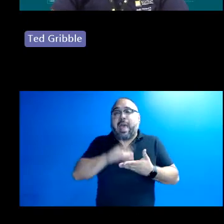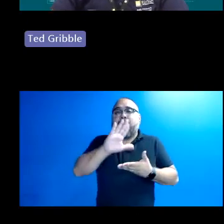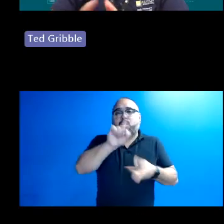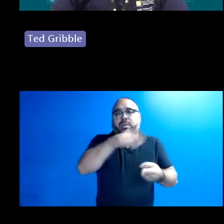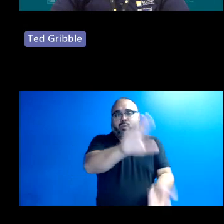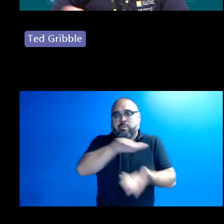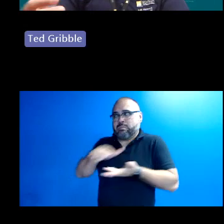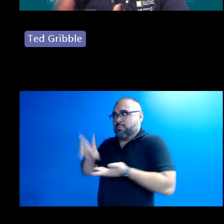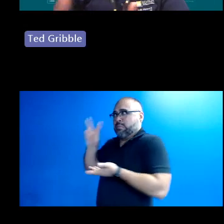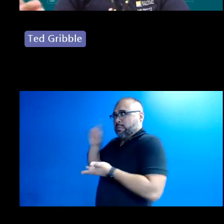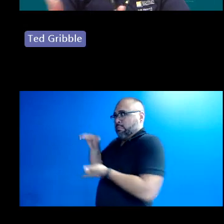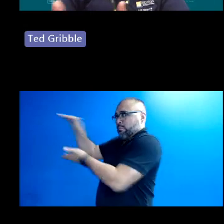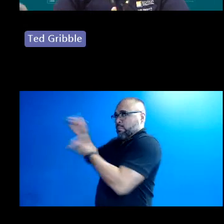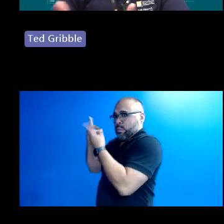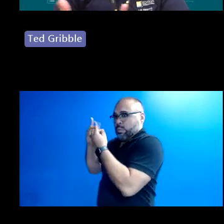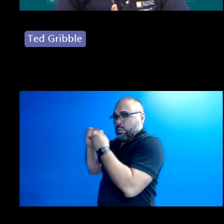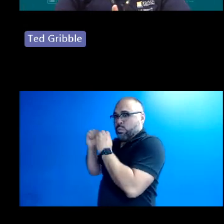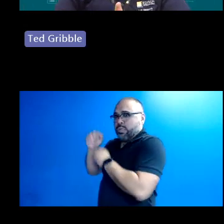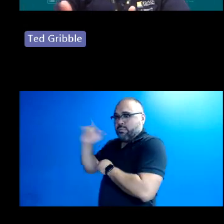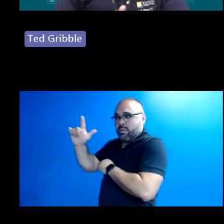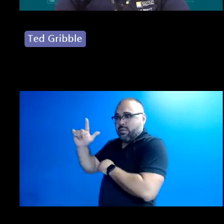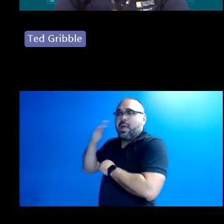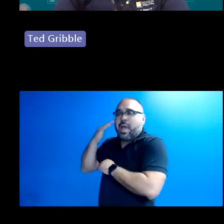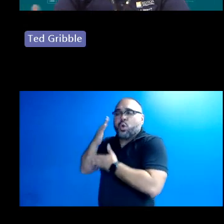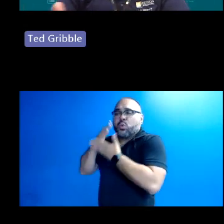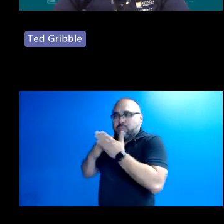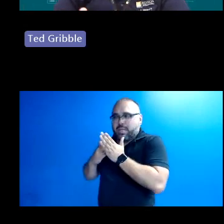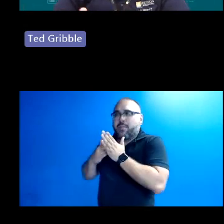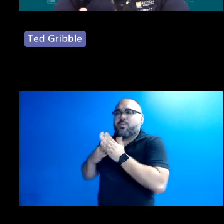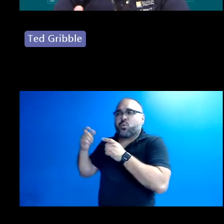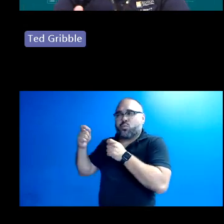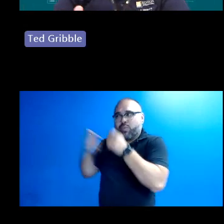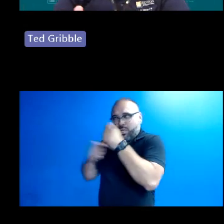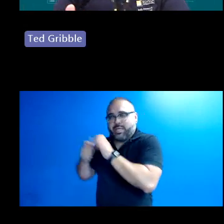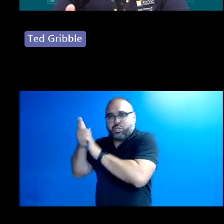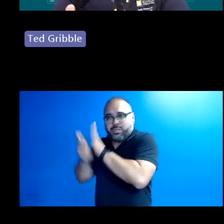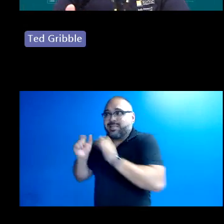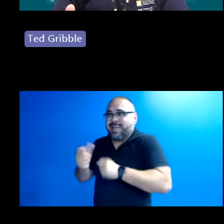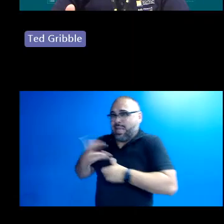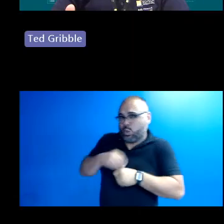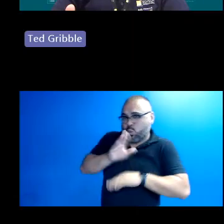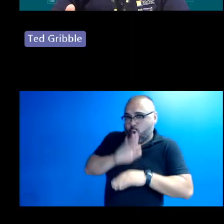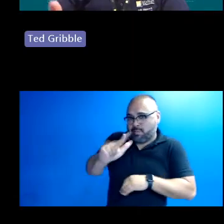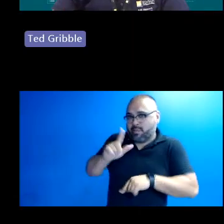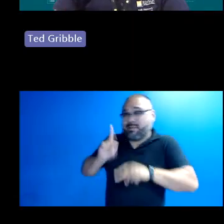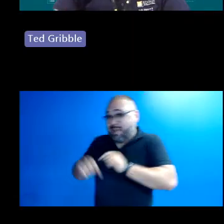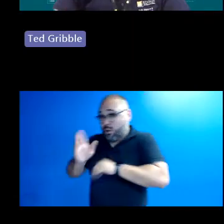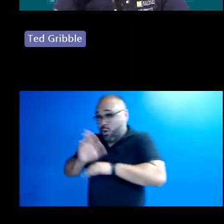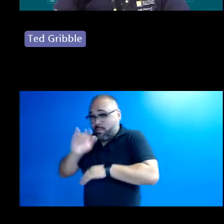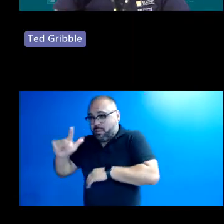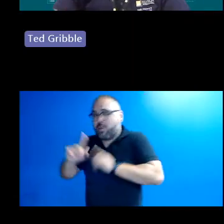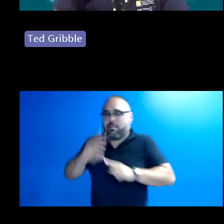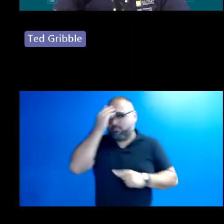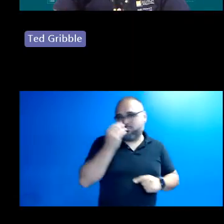what's possible in the bill space. I know that there's regulations that govern what can and can't be included on the bill. But I will say we are